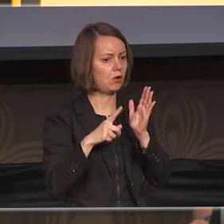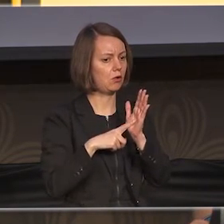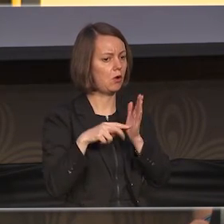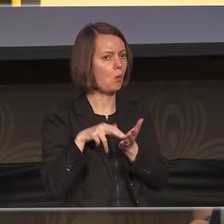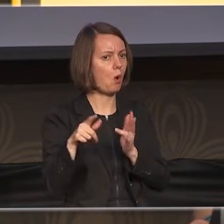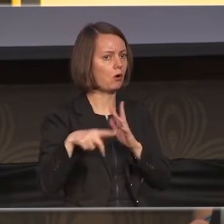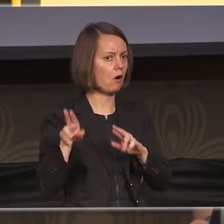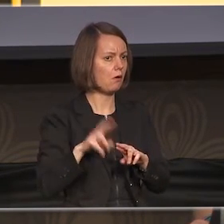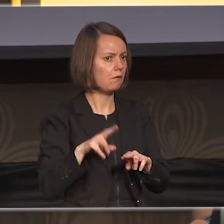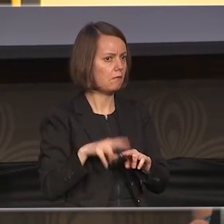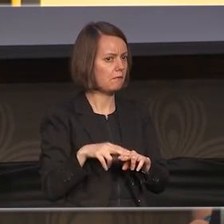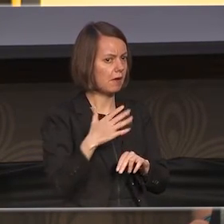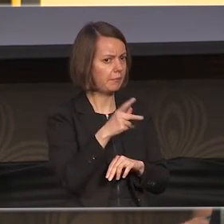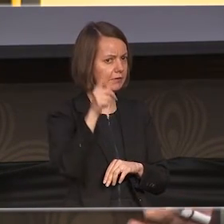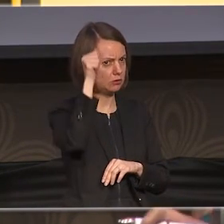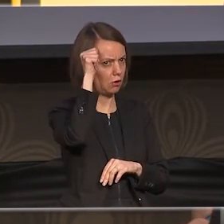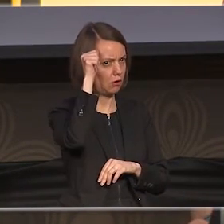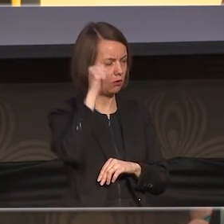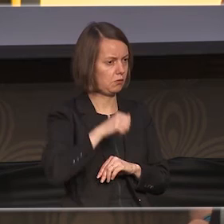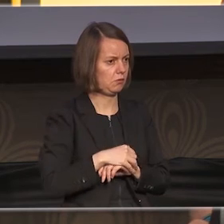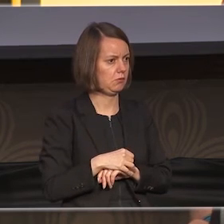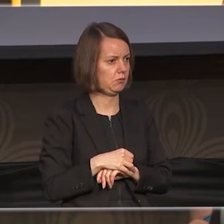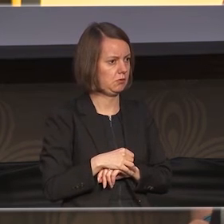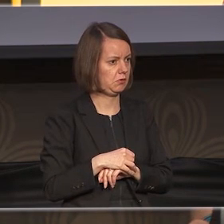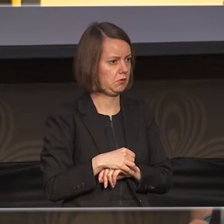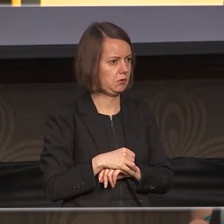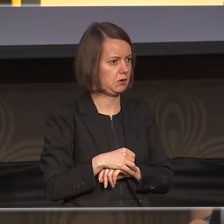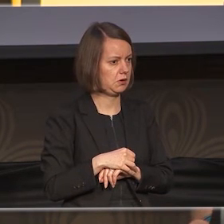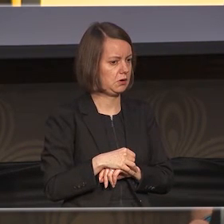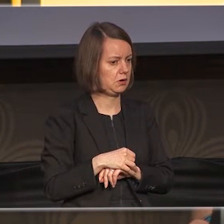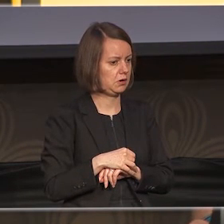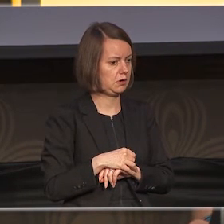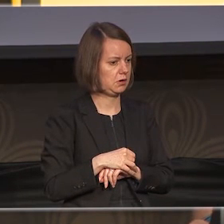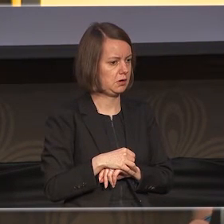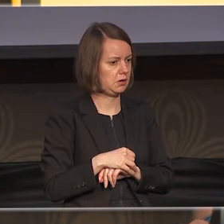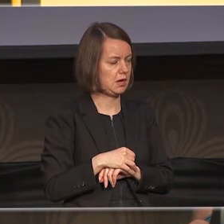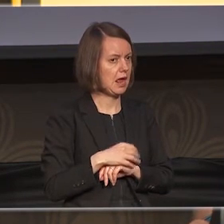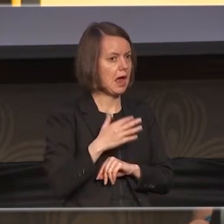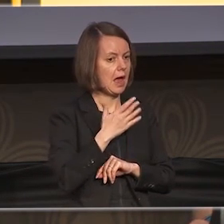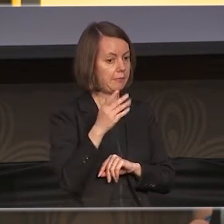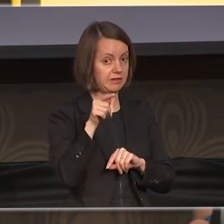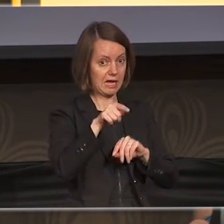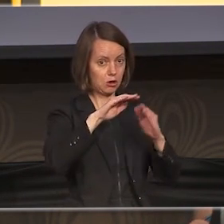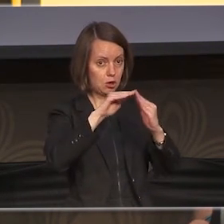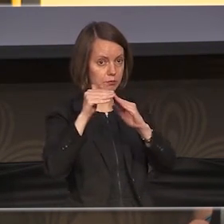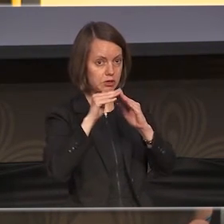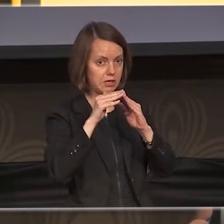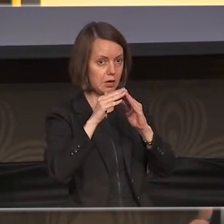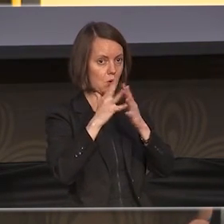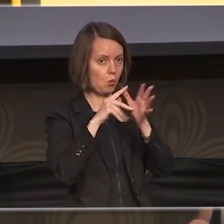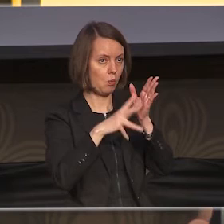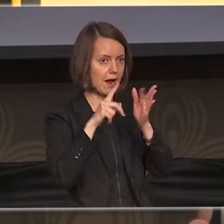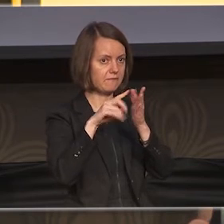same people, these mob Apakal Gurindji, this very same community, have also been stripped of